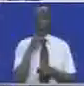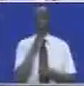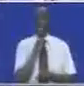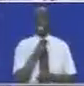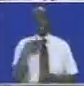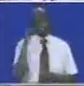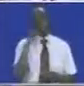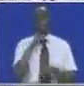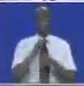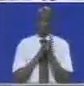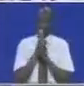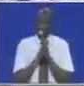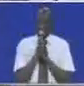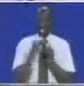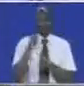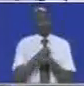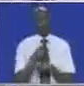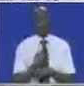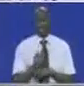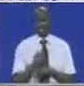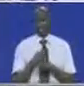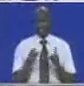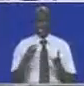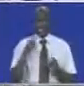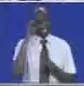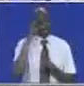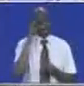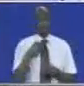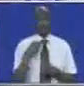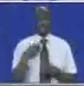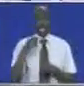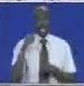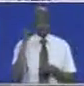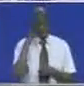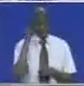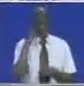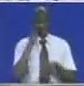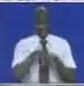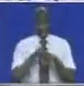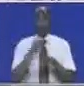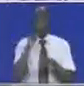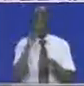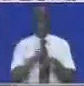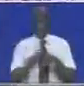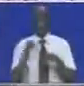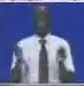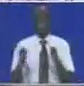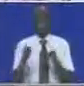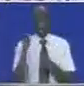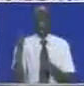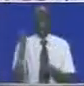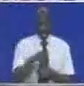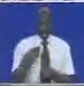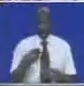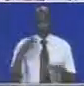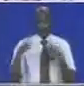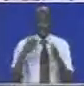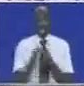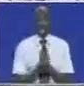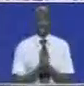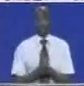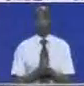to go to school for some strange reason. I remember I even went to a witch doctor one day, the one who used to play